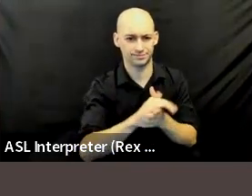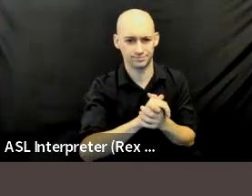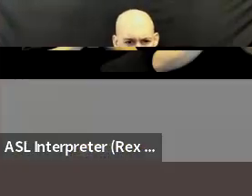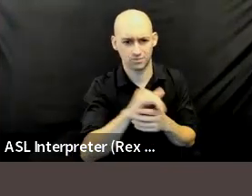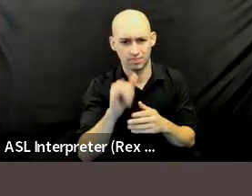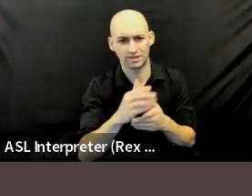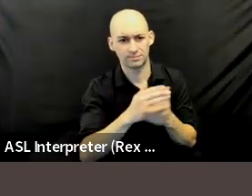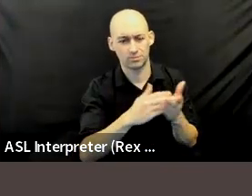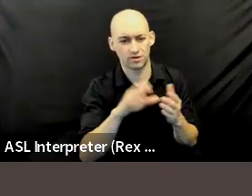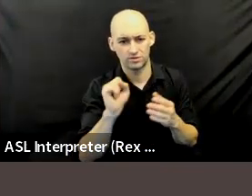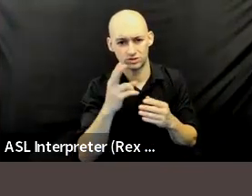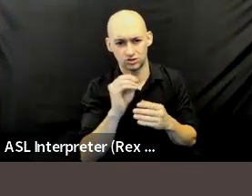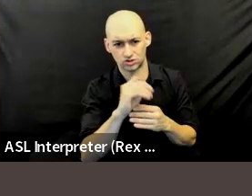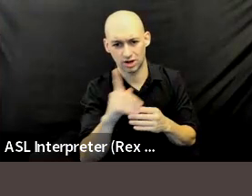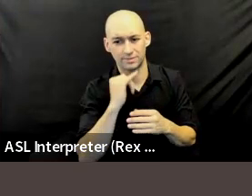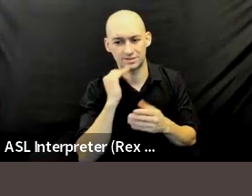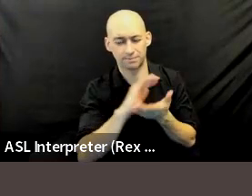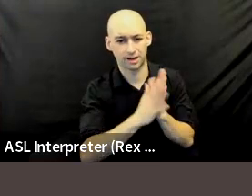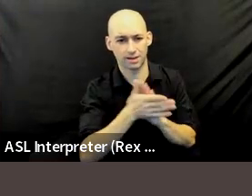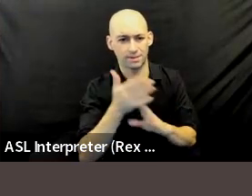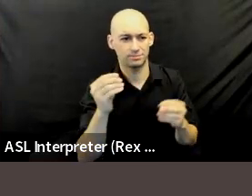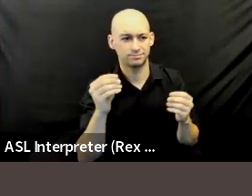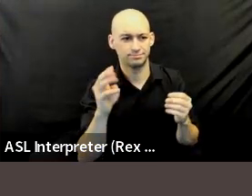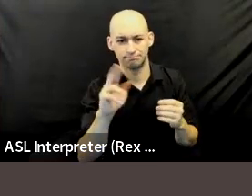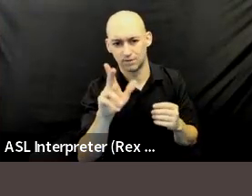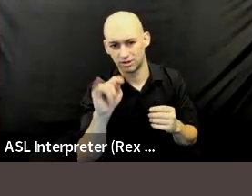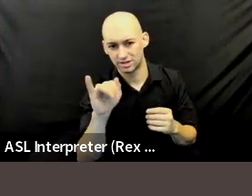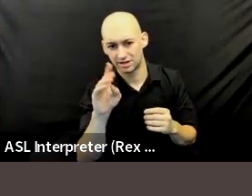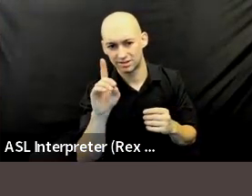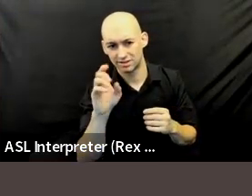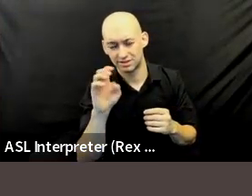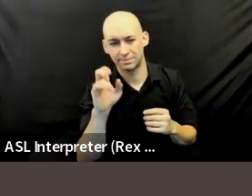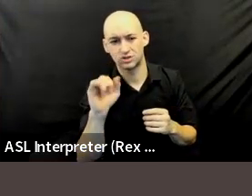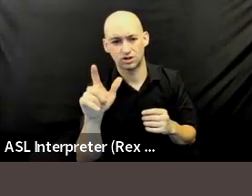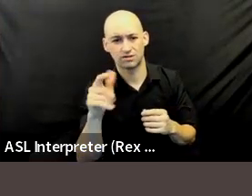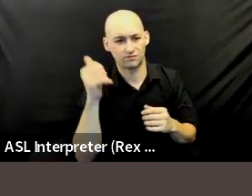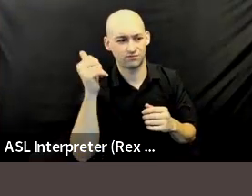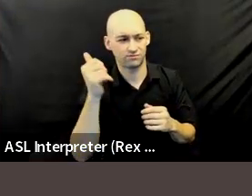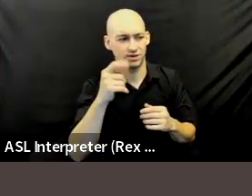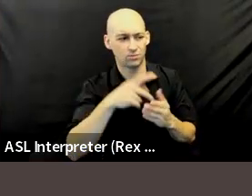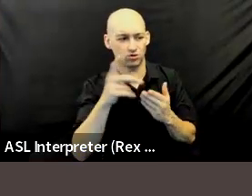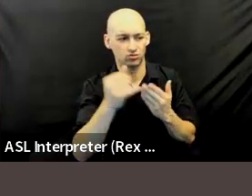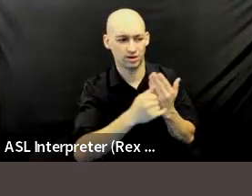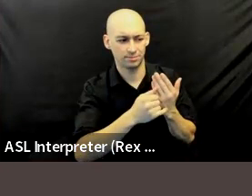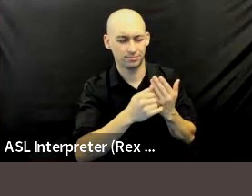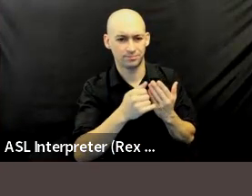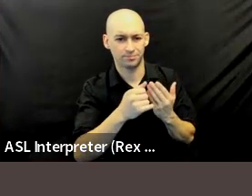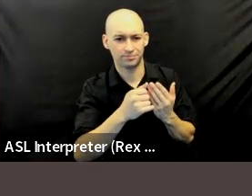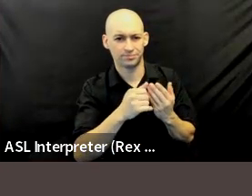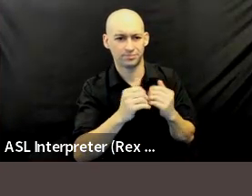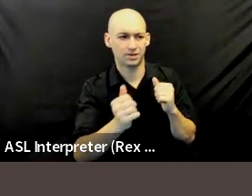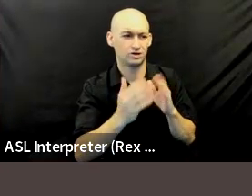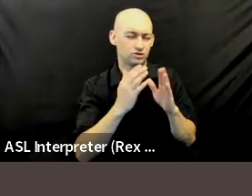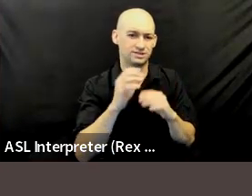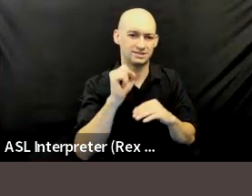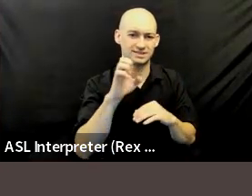of this. So the shop is becoming a very multi-dimensional funding program. We're addressing sea level rise